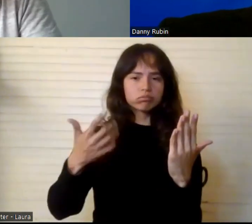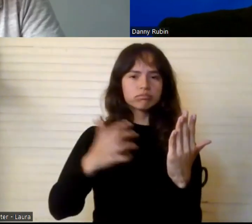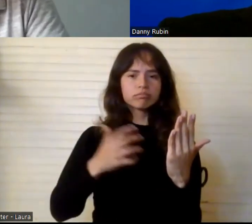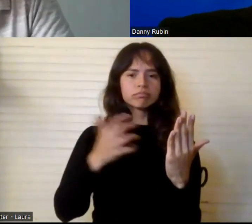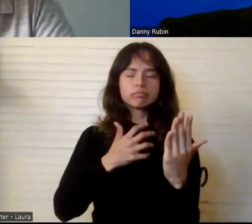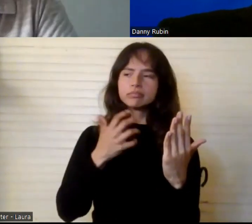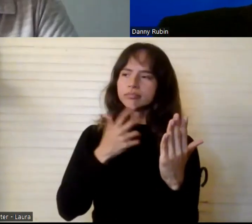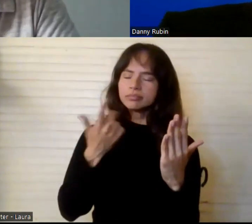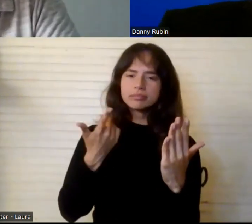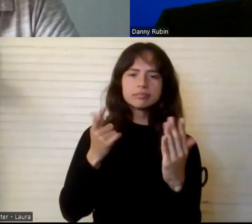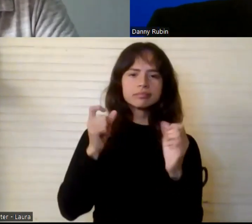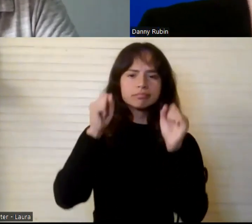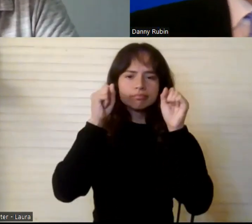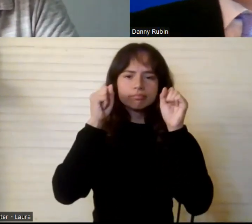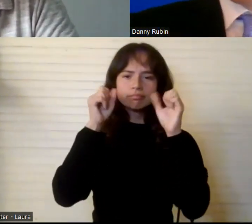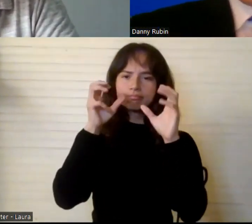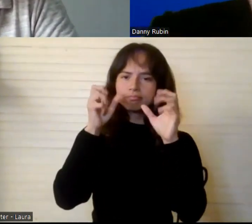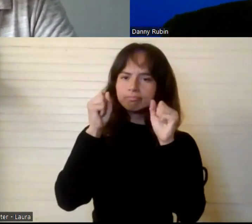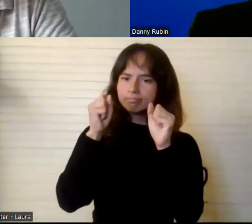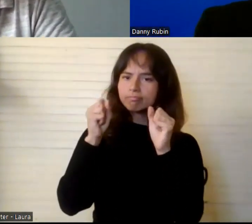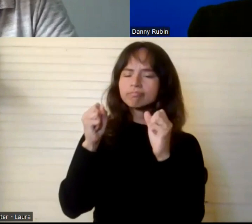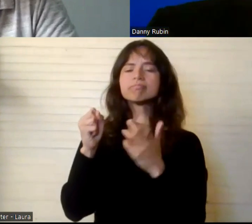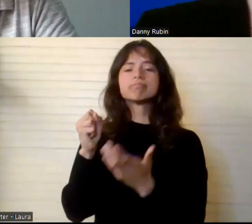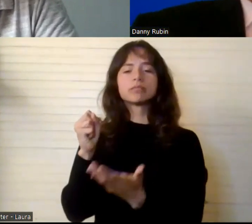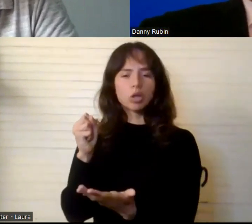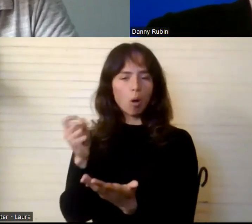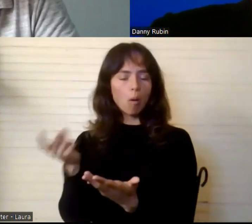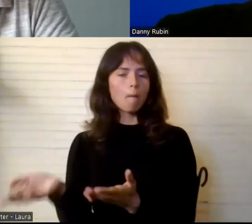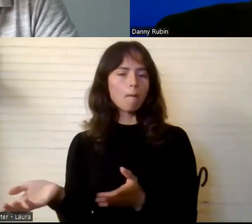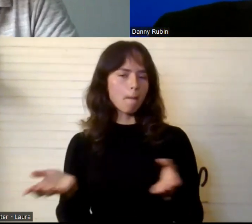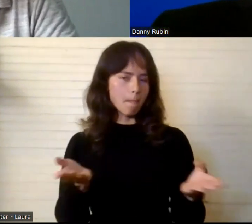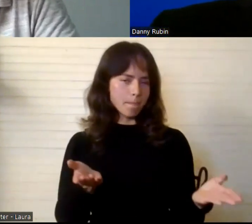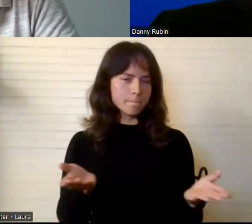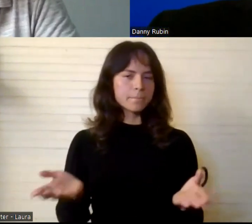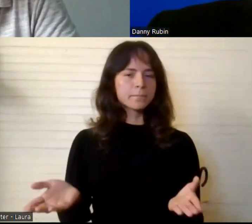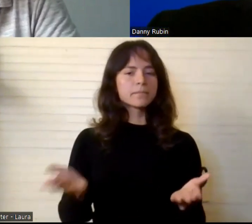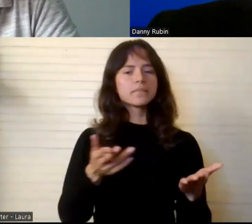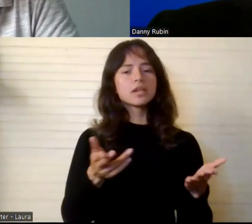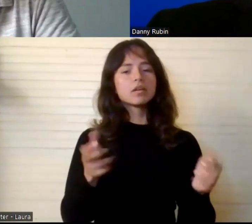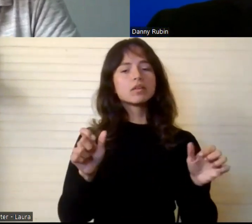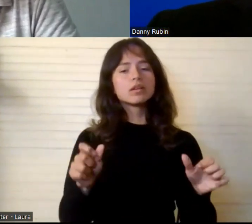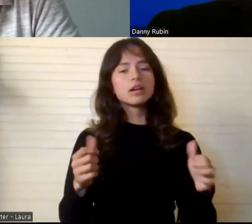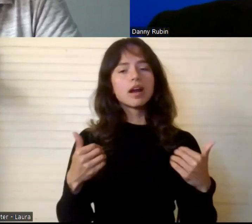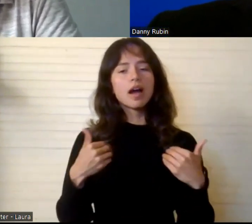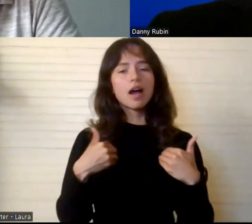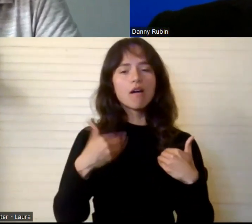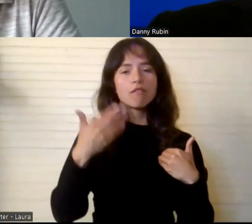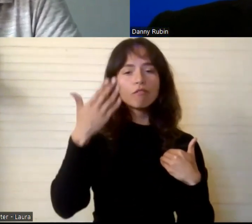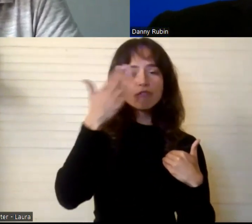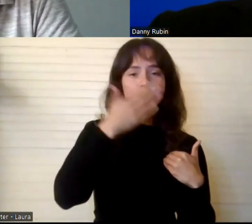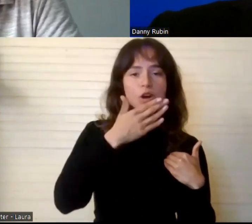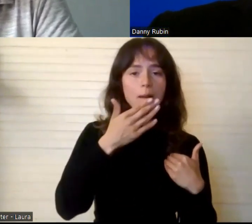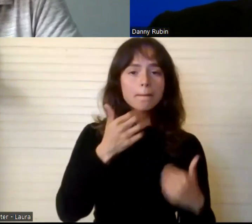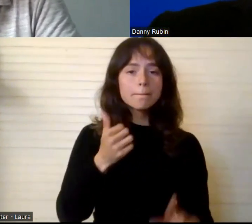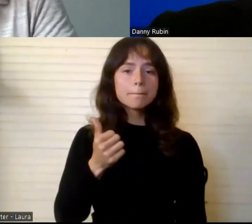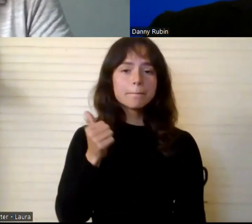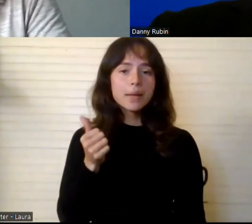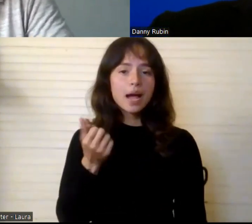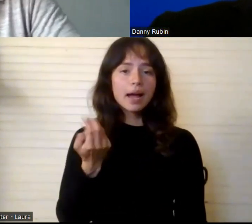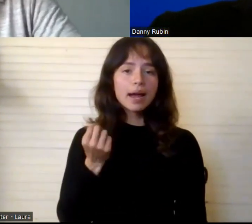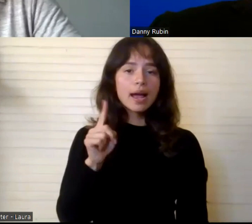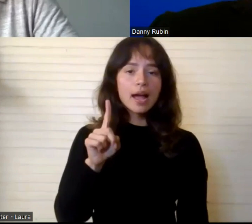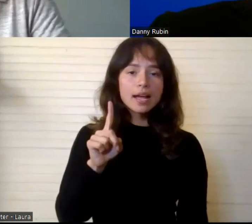specialized programs or courses in web dev or front-end, back-end development, or even full-stack development. And those programs